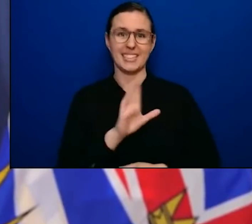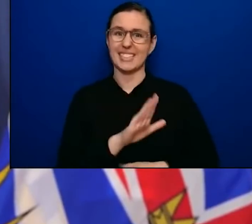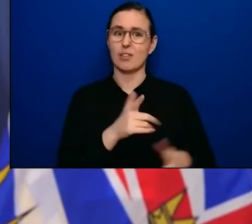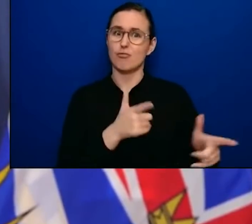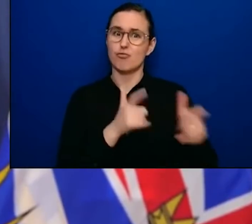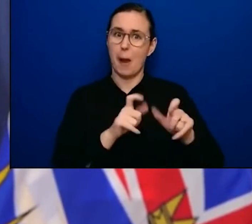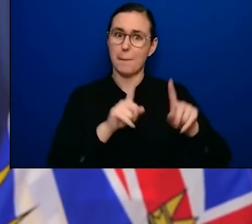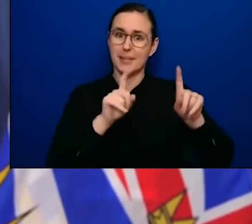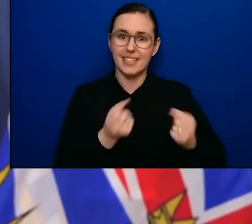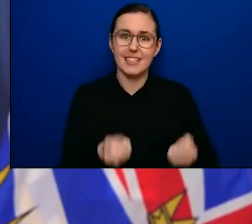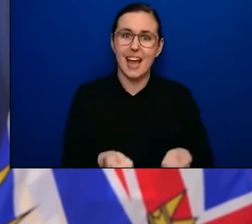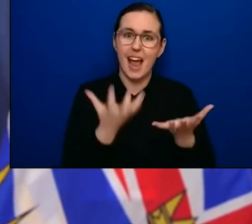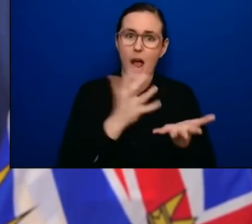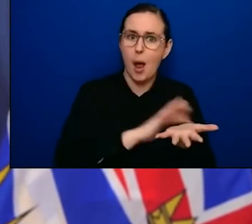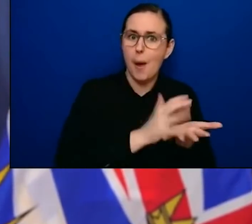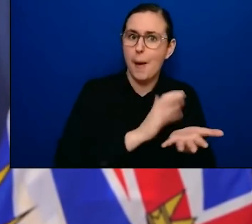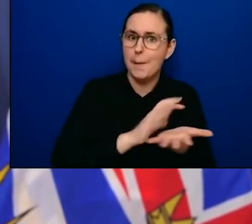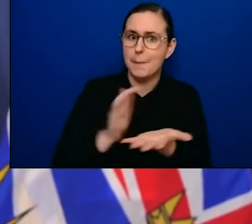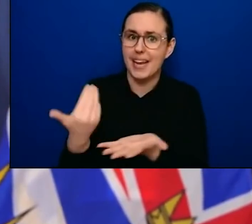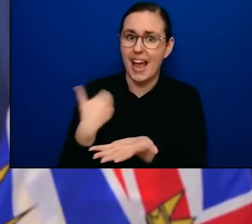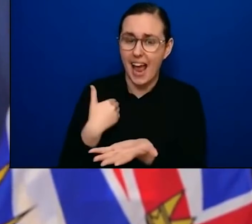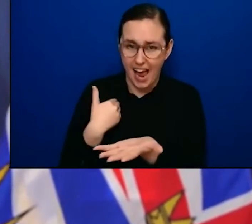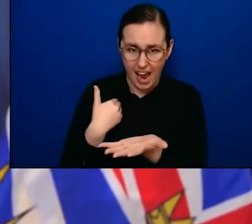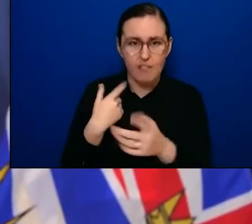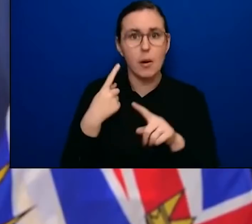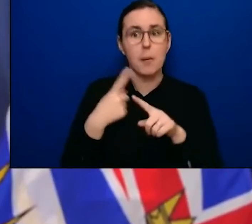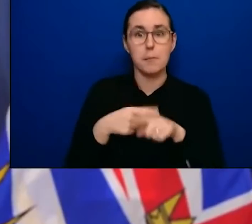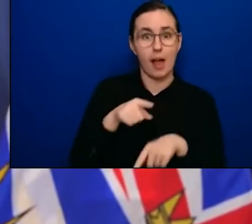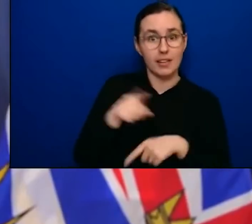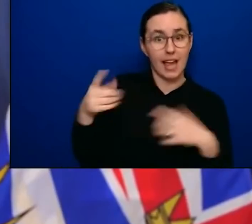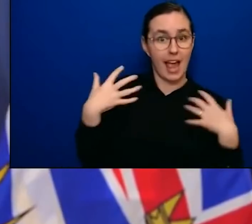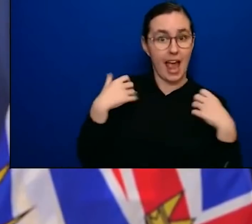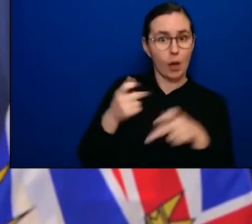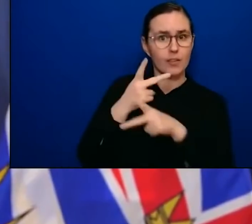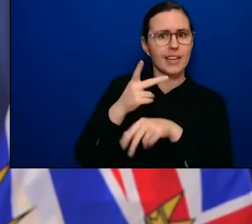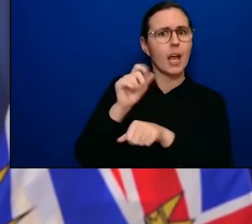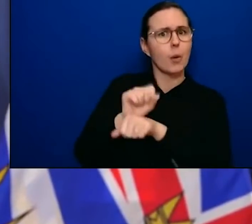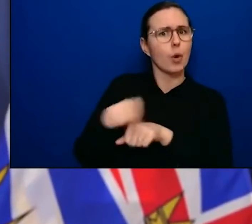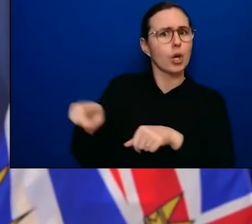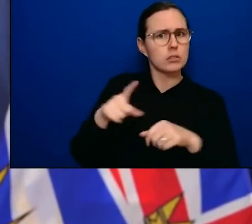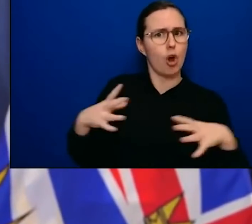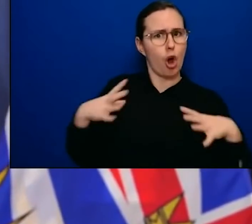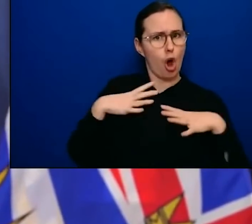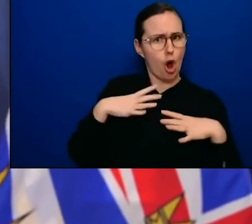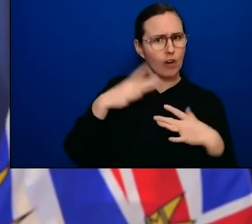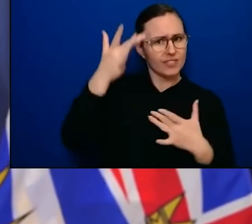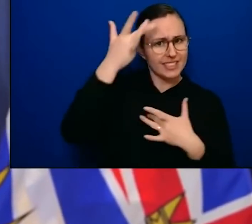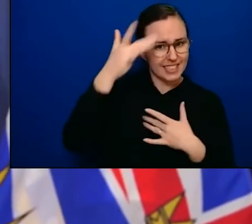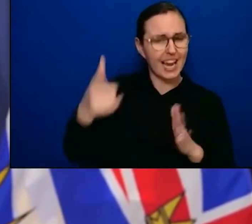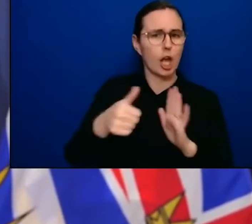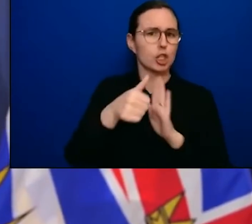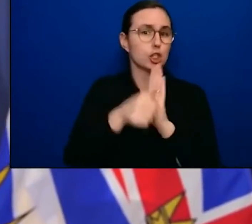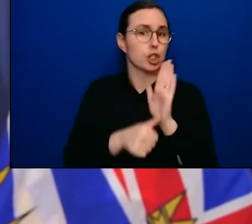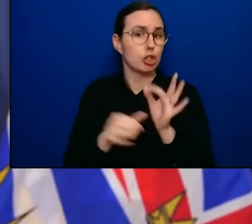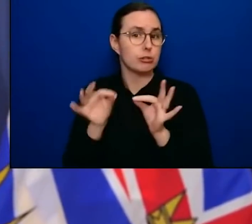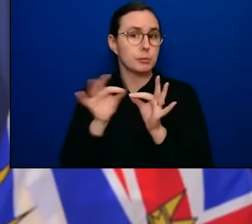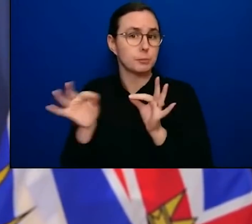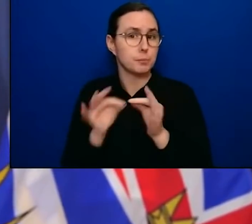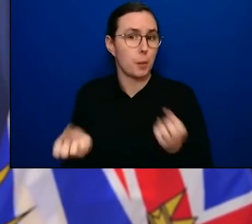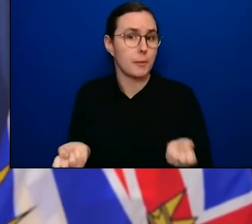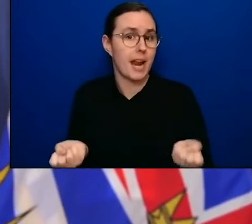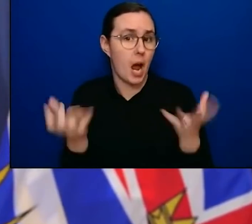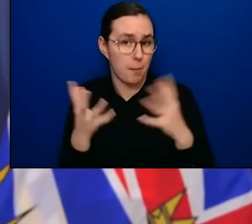sick last week and surgical postponements. And we have a slide deck which will be available to the public and members of the media after the